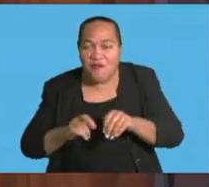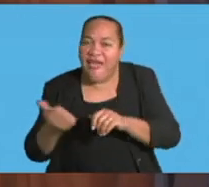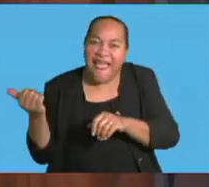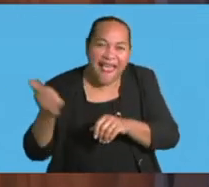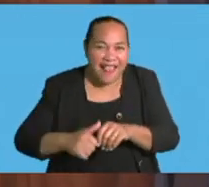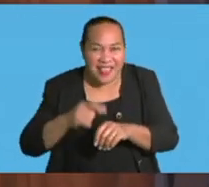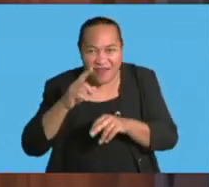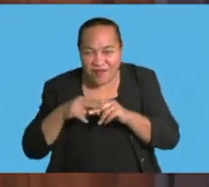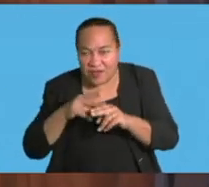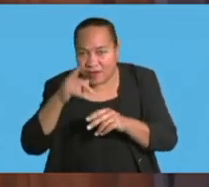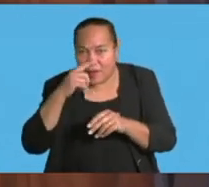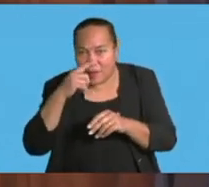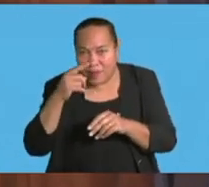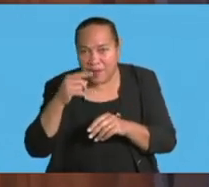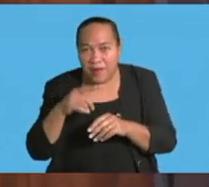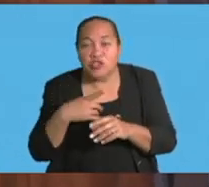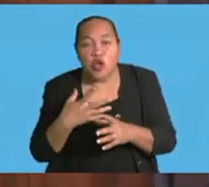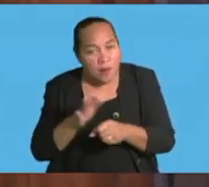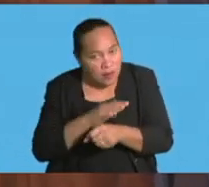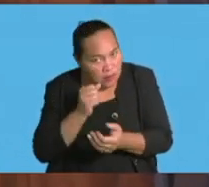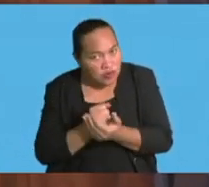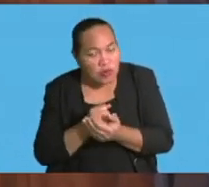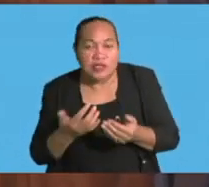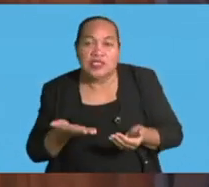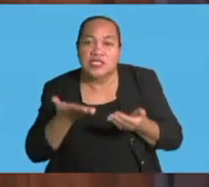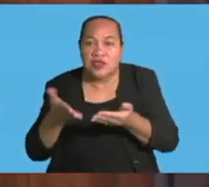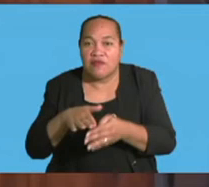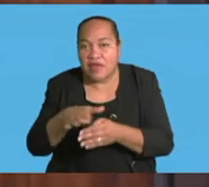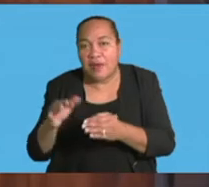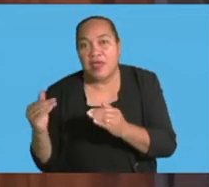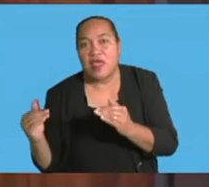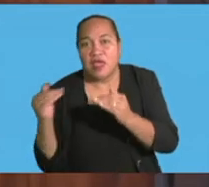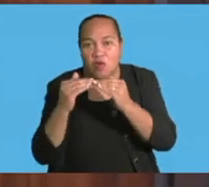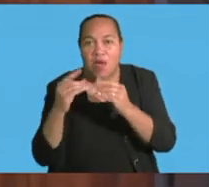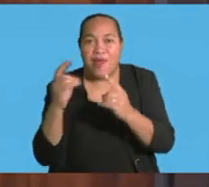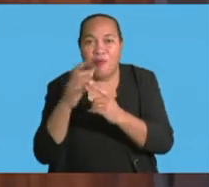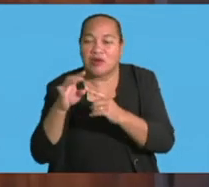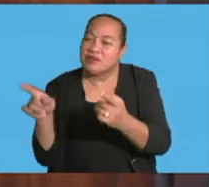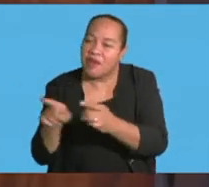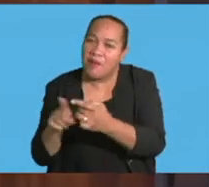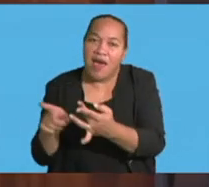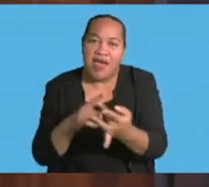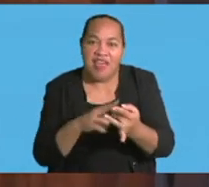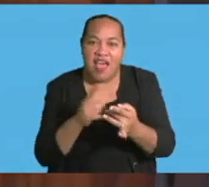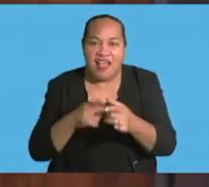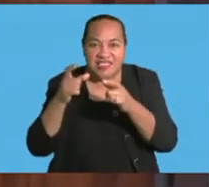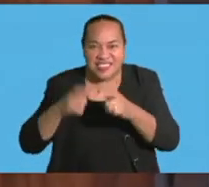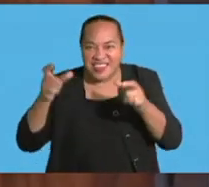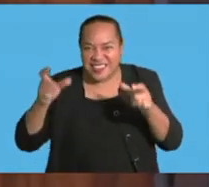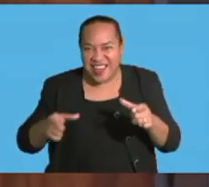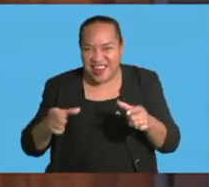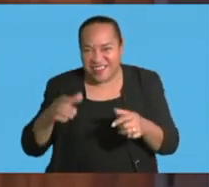and welfare of any Fijian living with disabilities be given equal importance as any other citizen of our country.